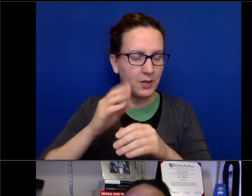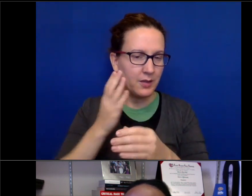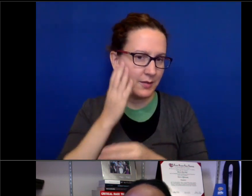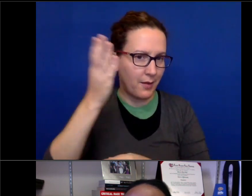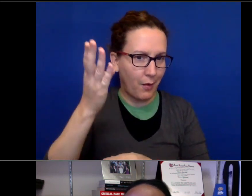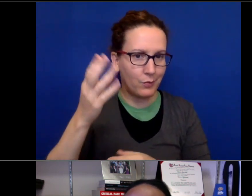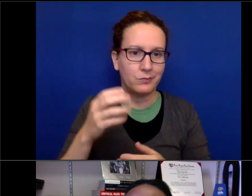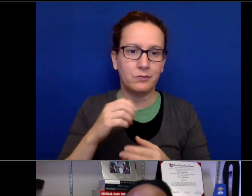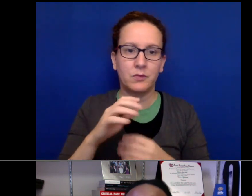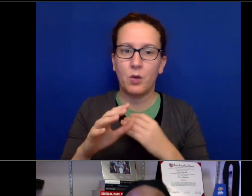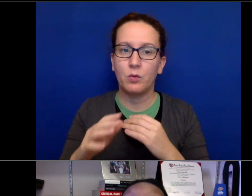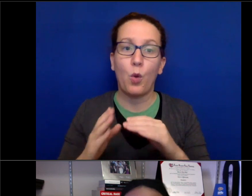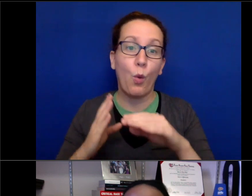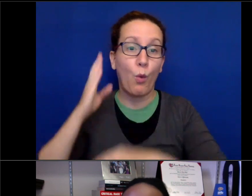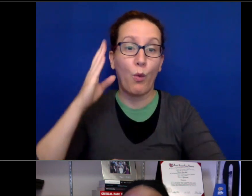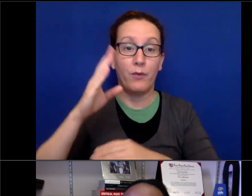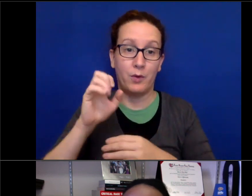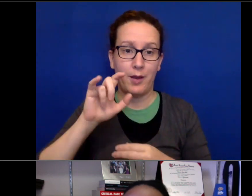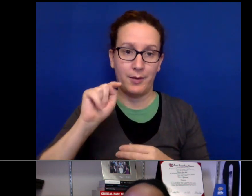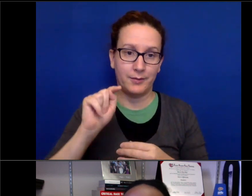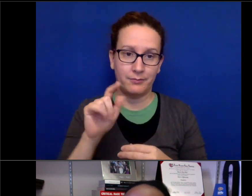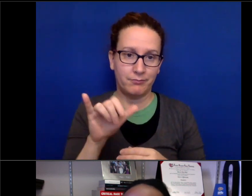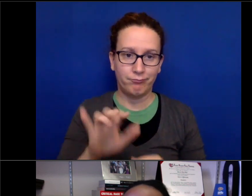it either.